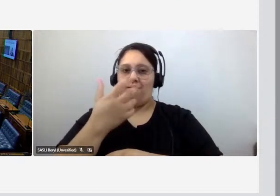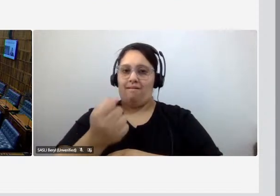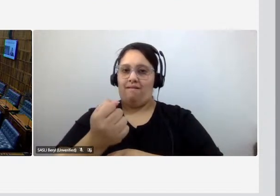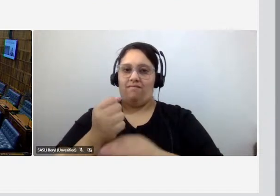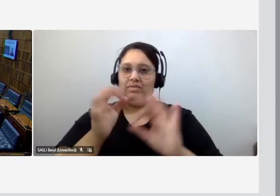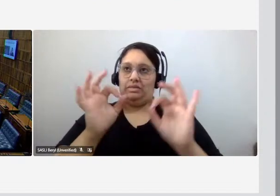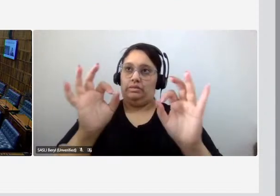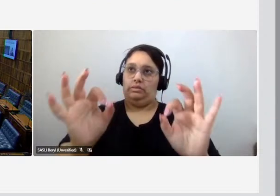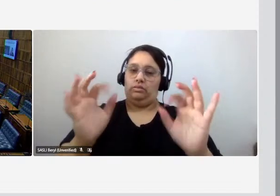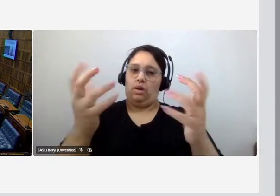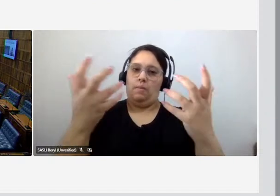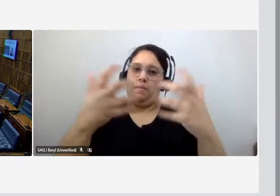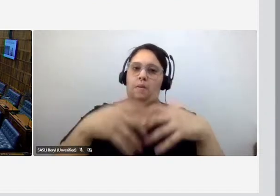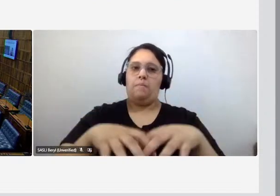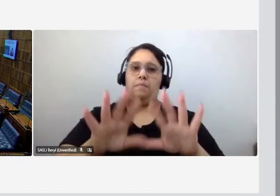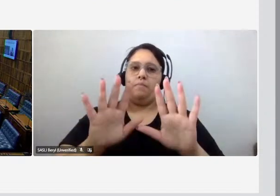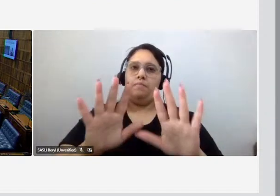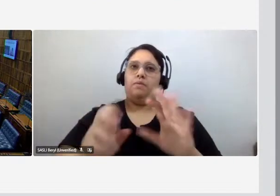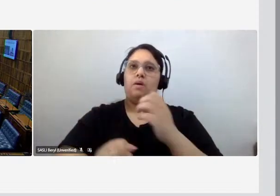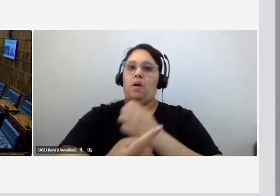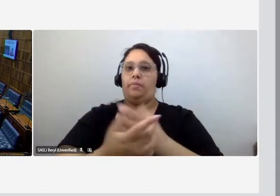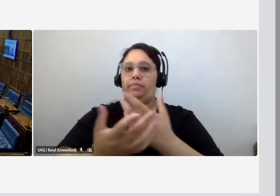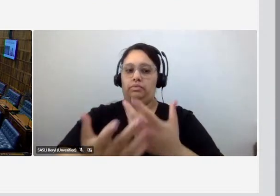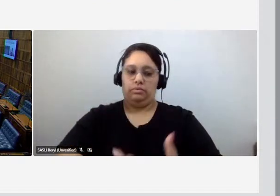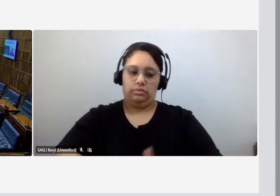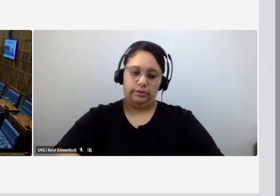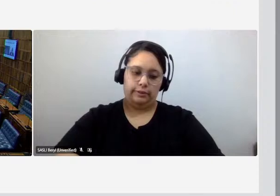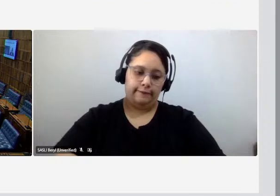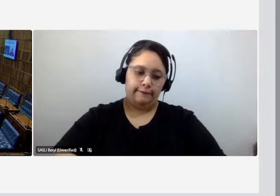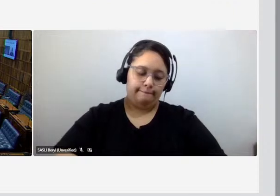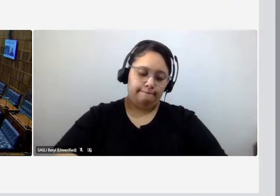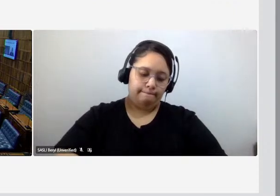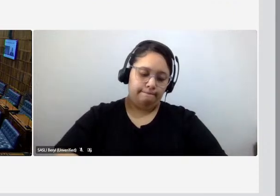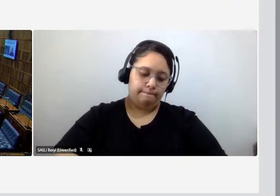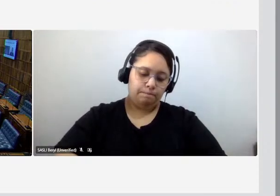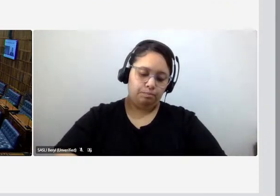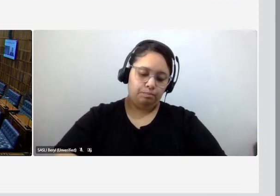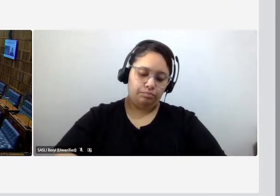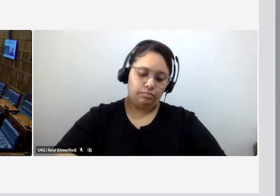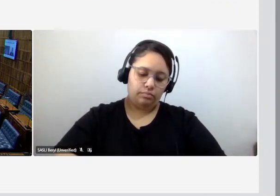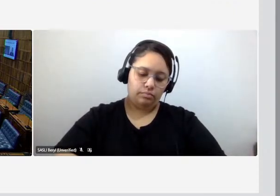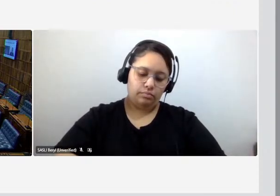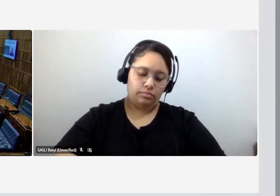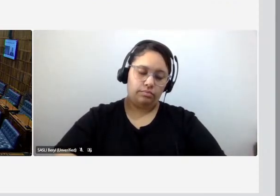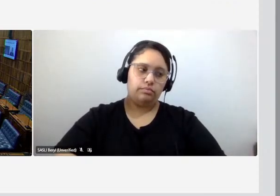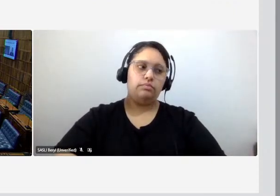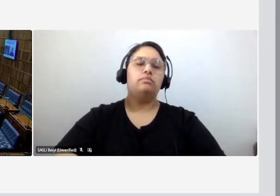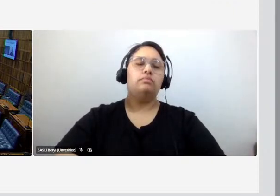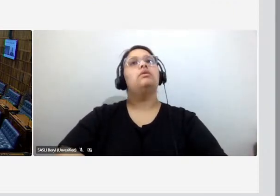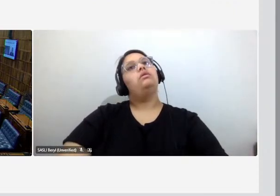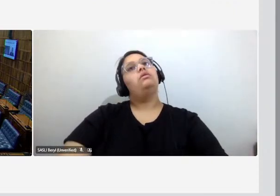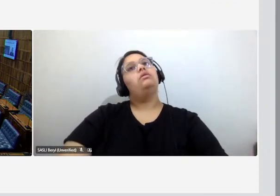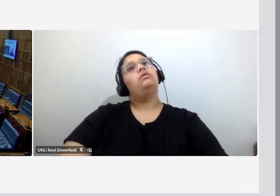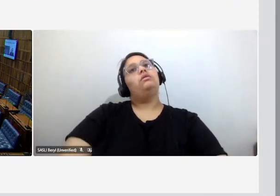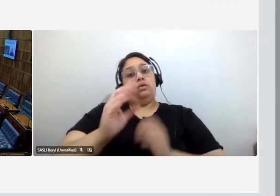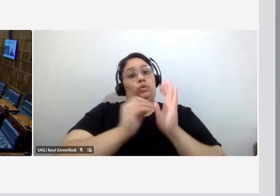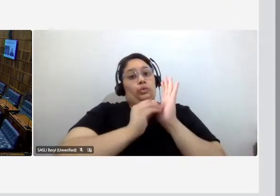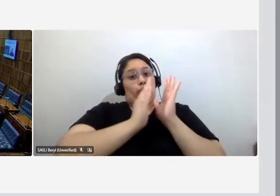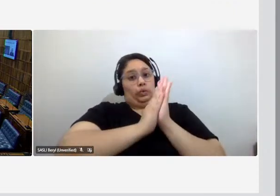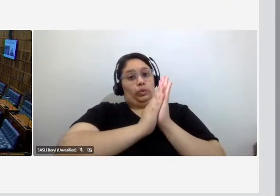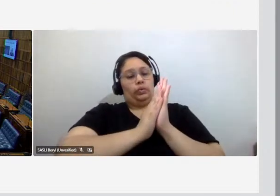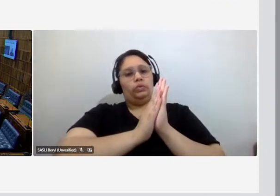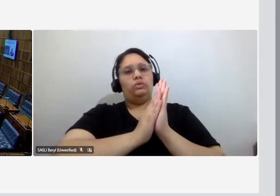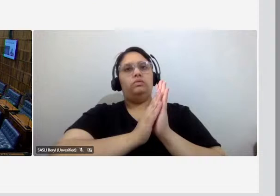such eventualities. Now, that is noted, but why there is